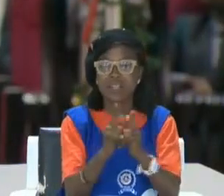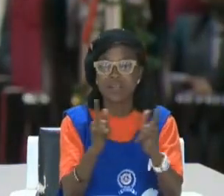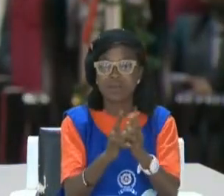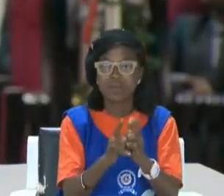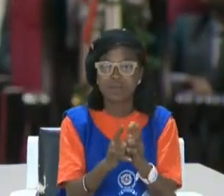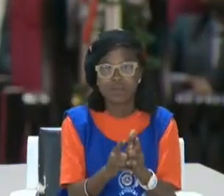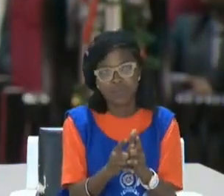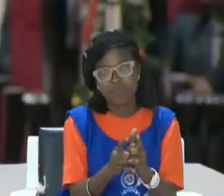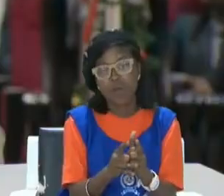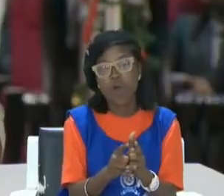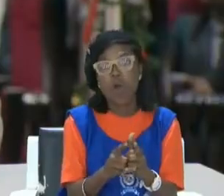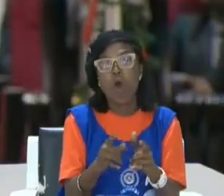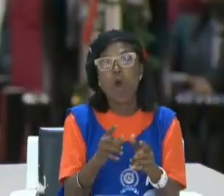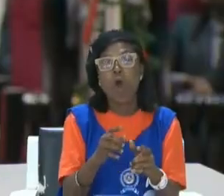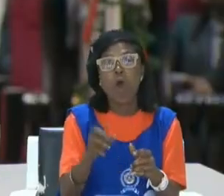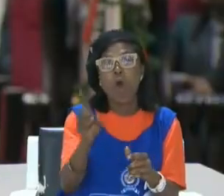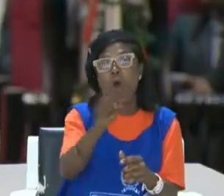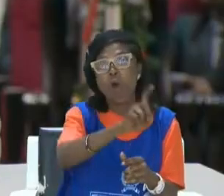by 50 meters.